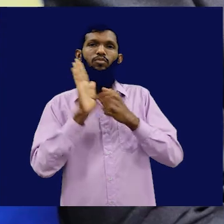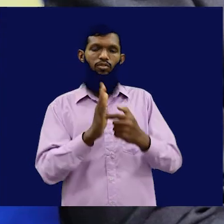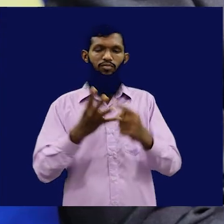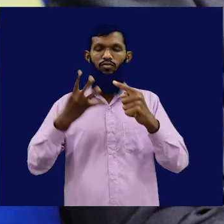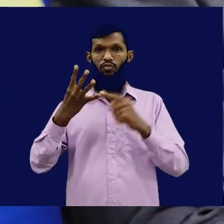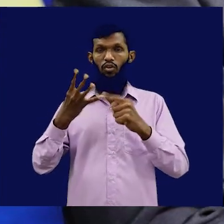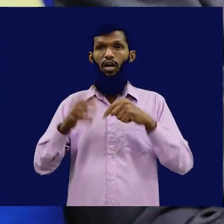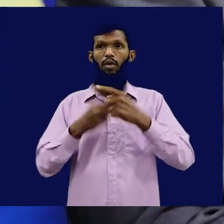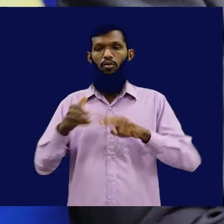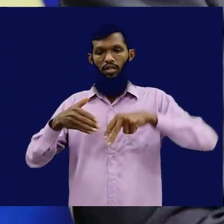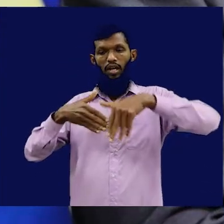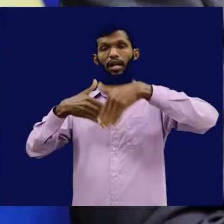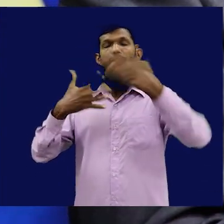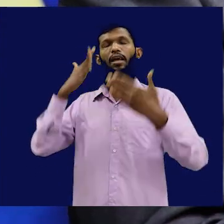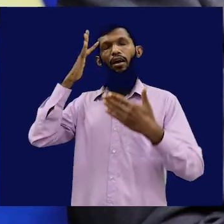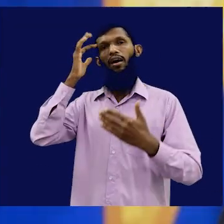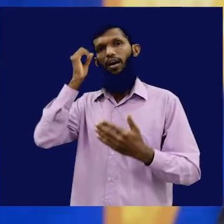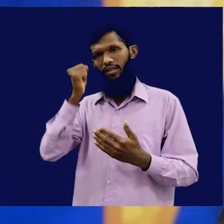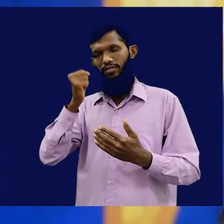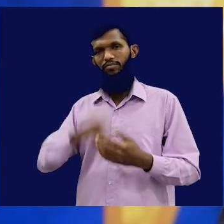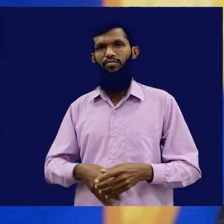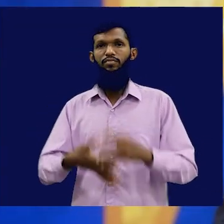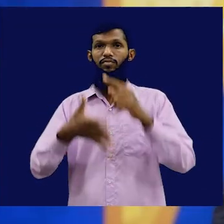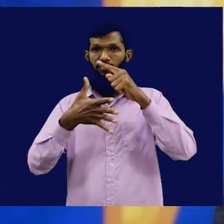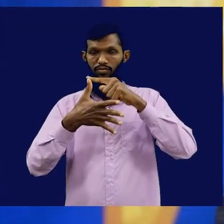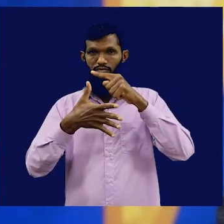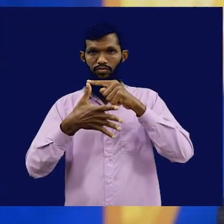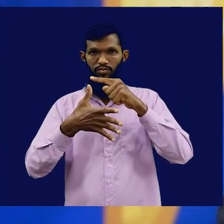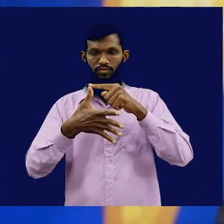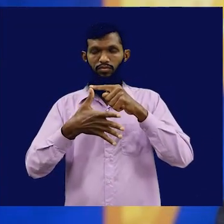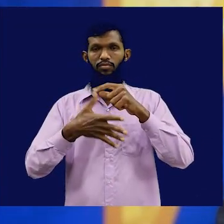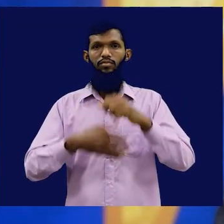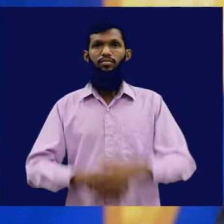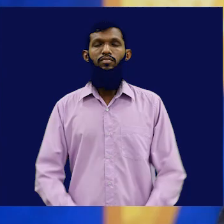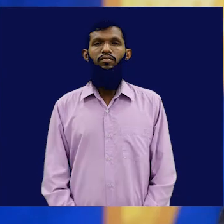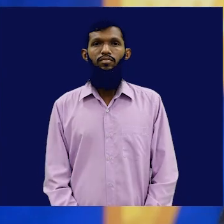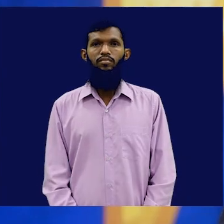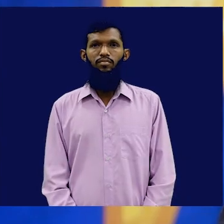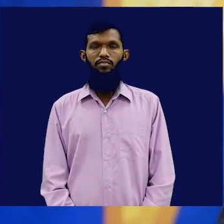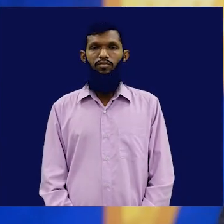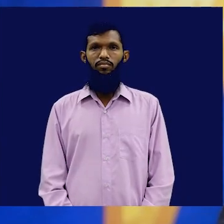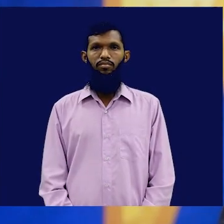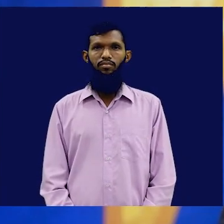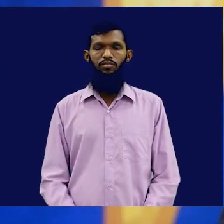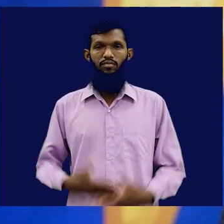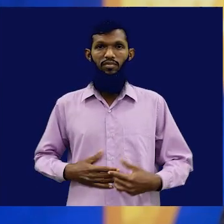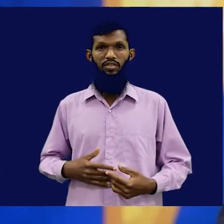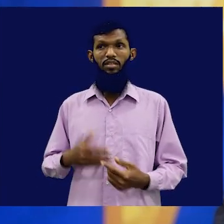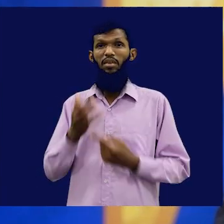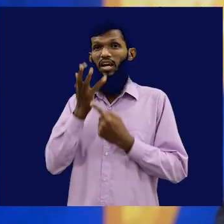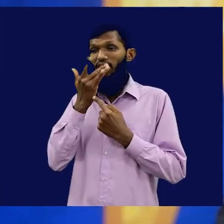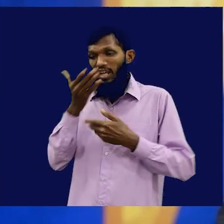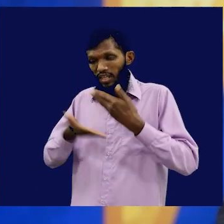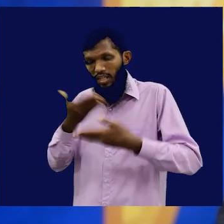to remind Muslims of the hereafter. The fifth purpose we would like to highlight here is